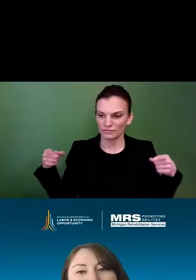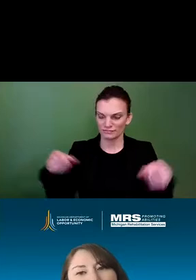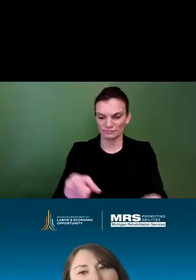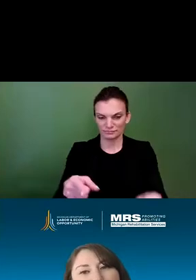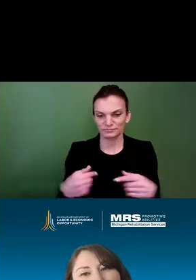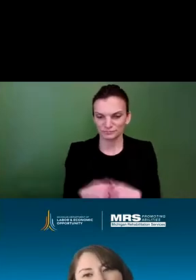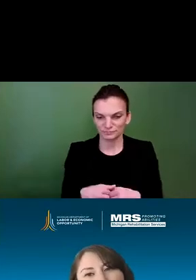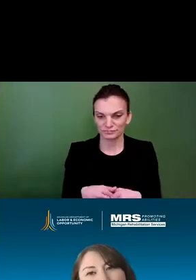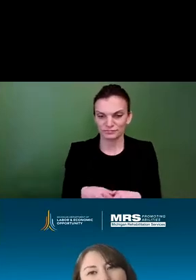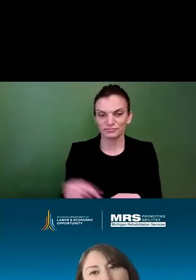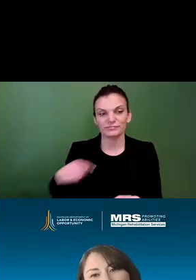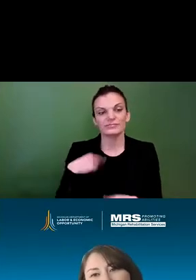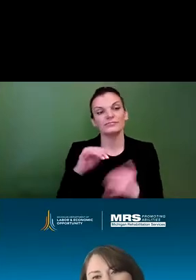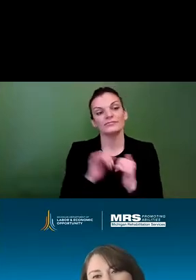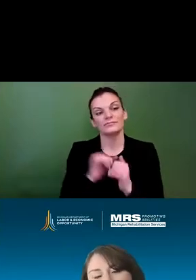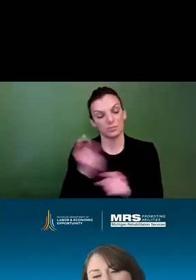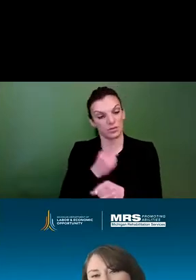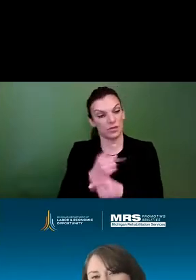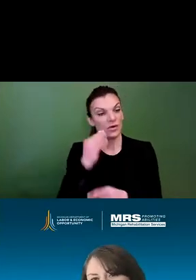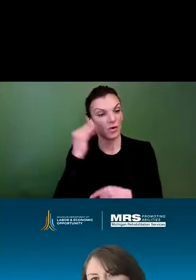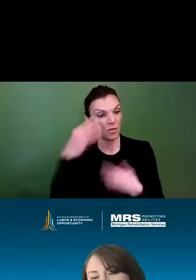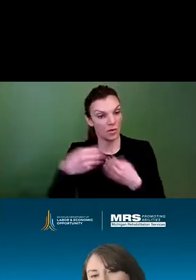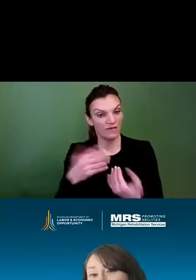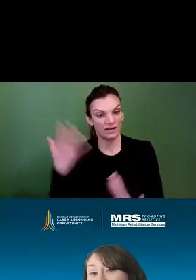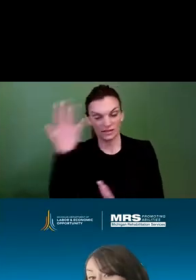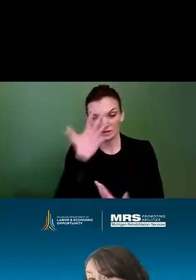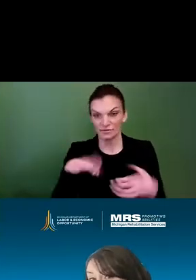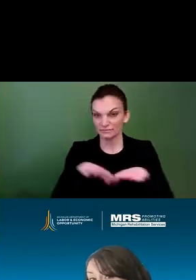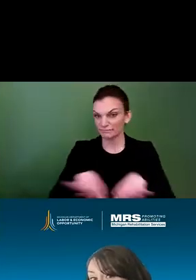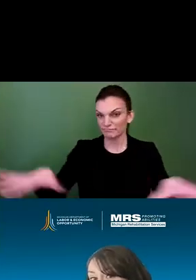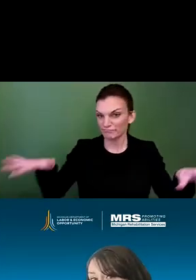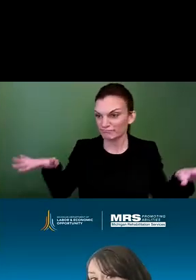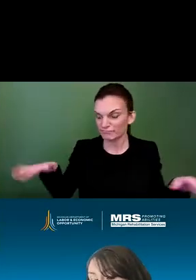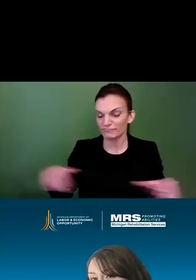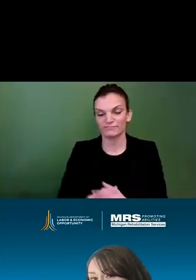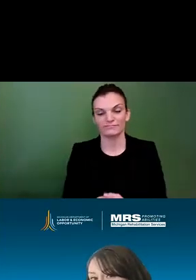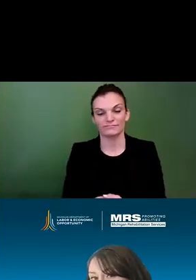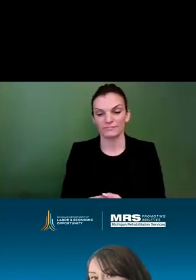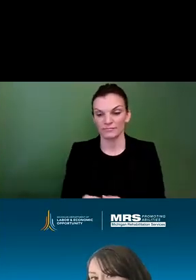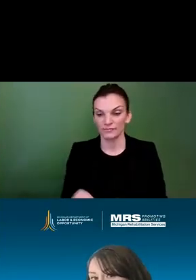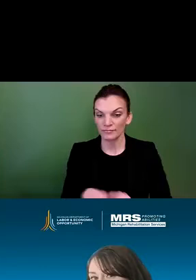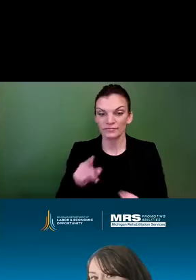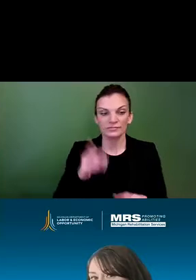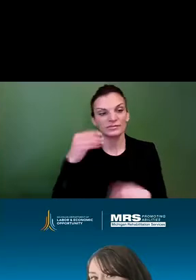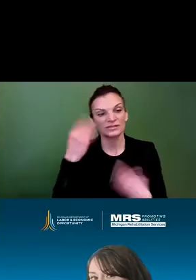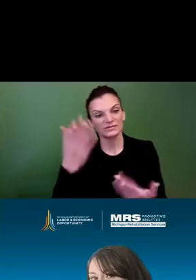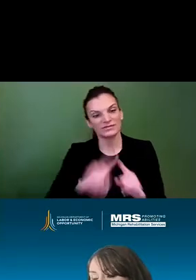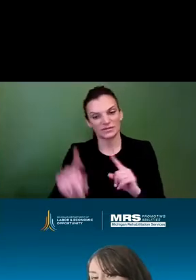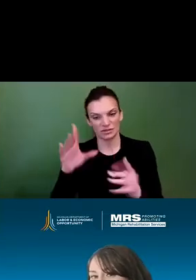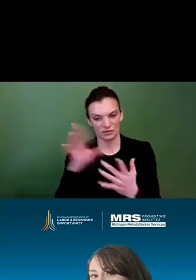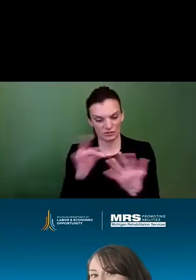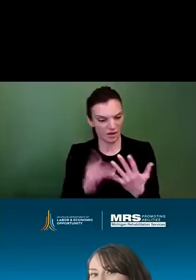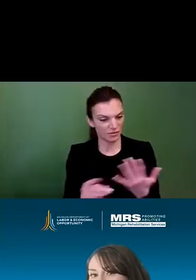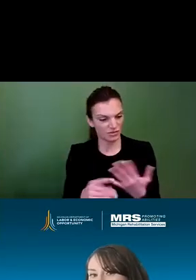to identify proper home office ergonomics, what that looks like, and give you some creative solutions so you can